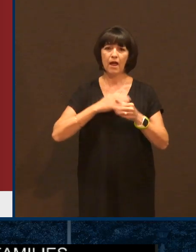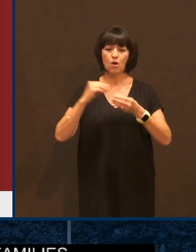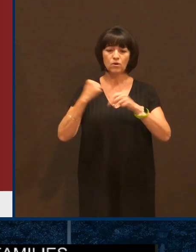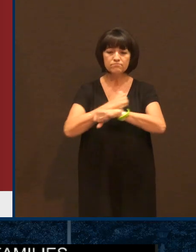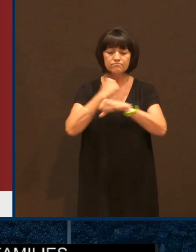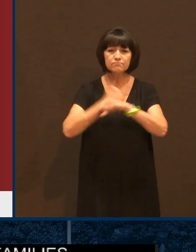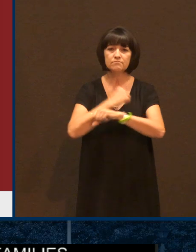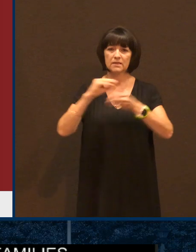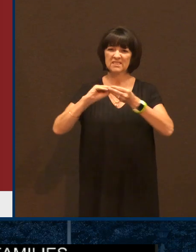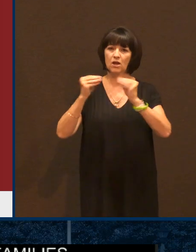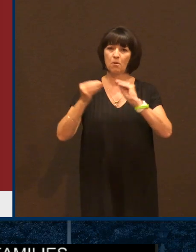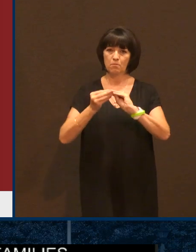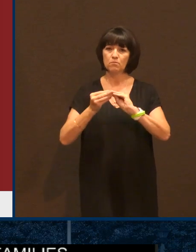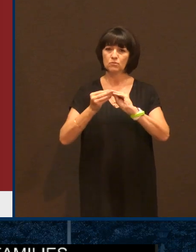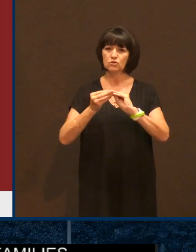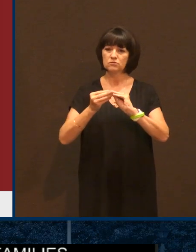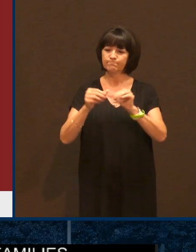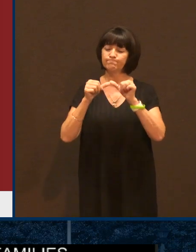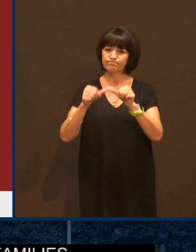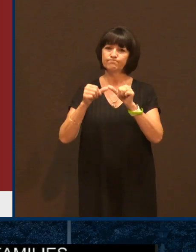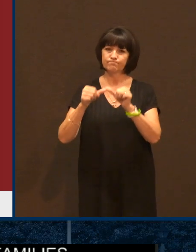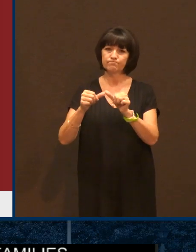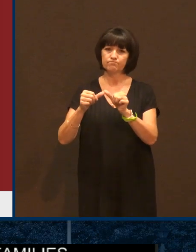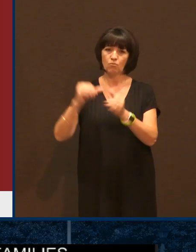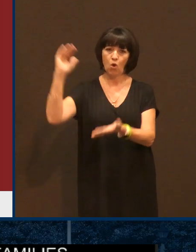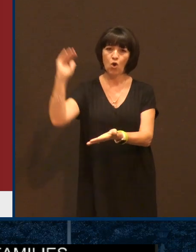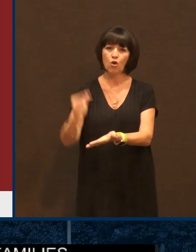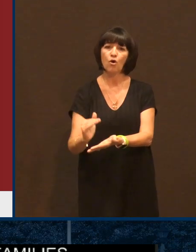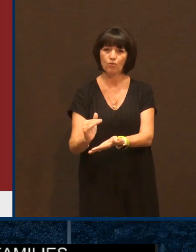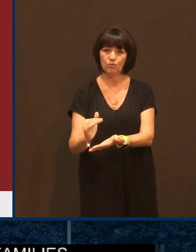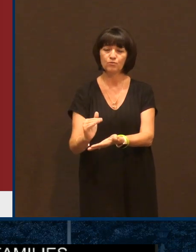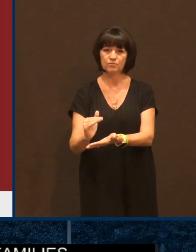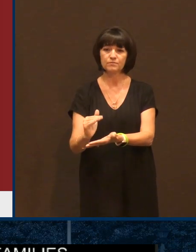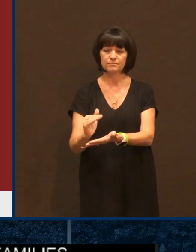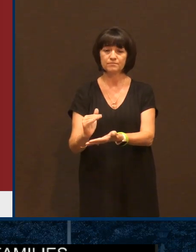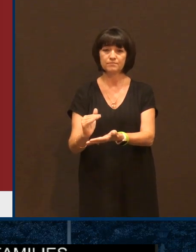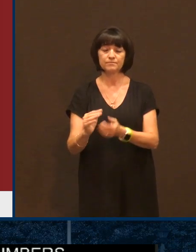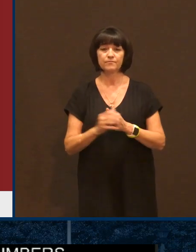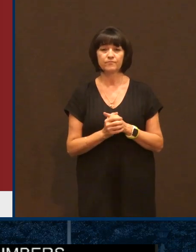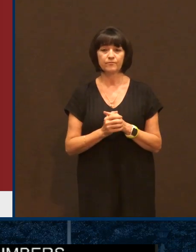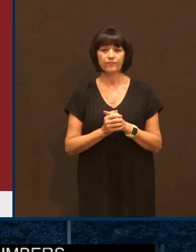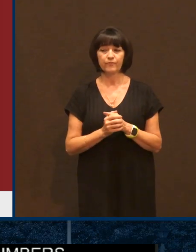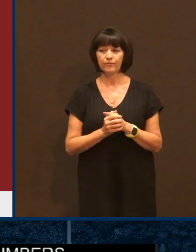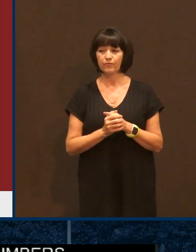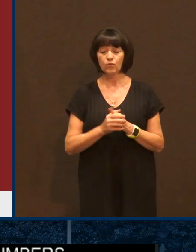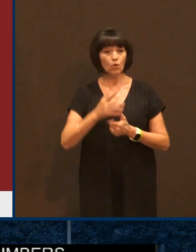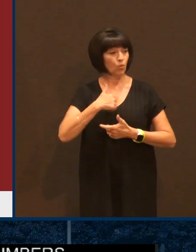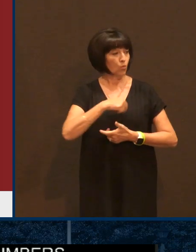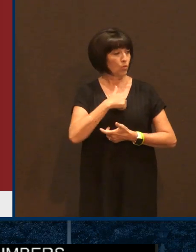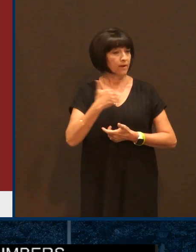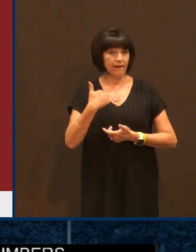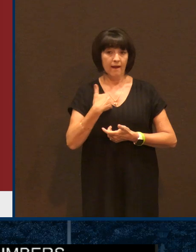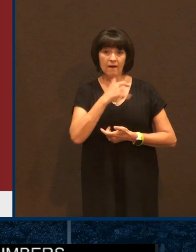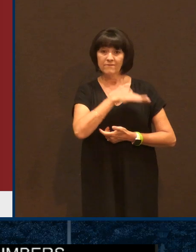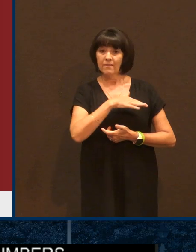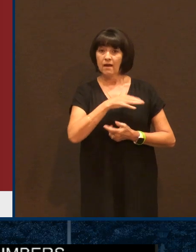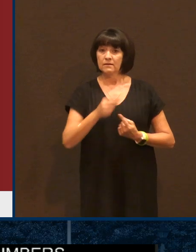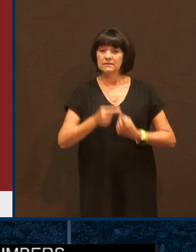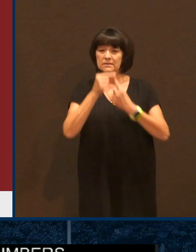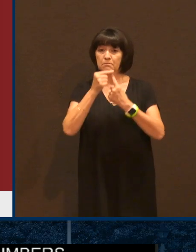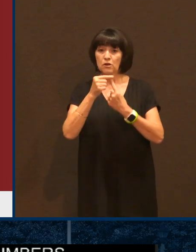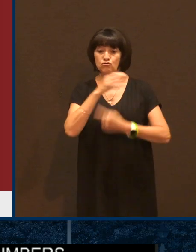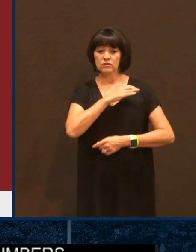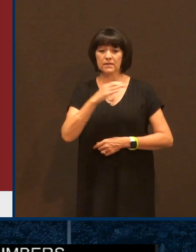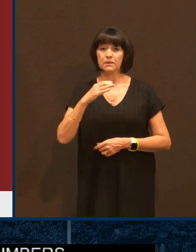we'll see in a minute, the report that we've gotten from the special committee looking at the reopening of their schools, and